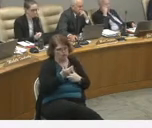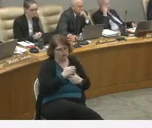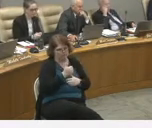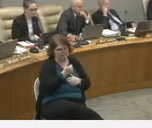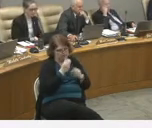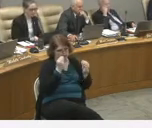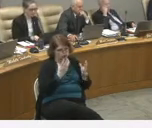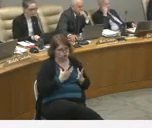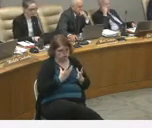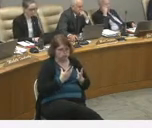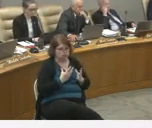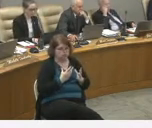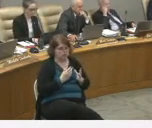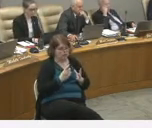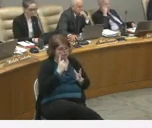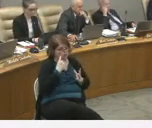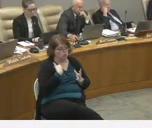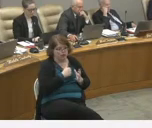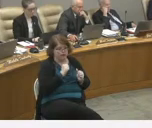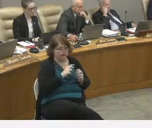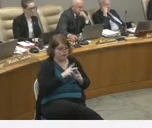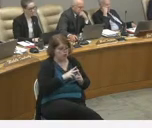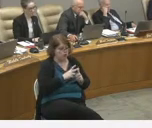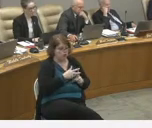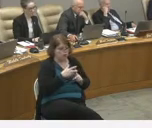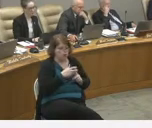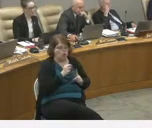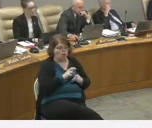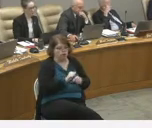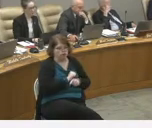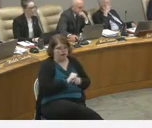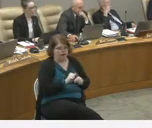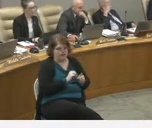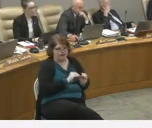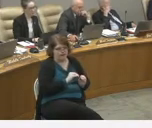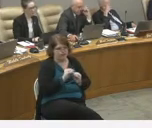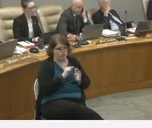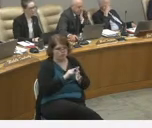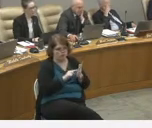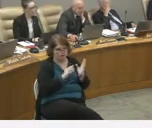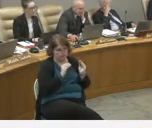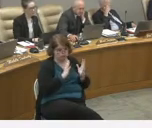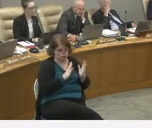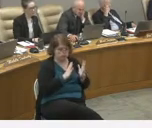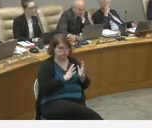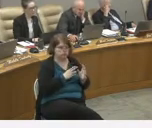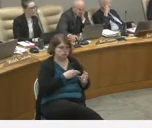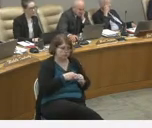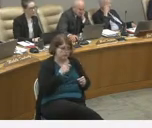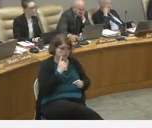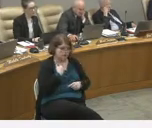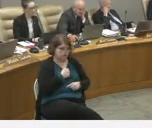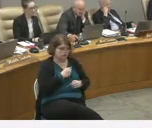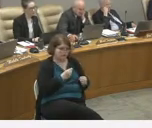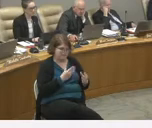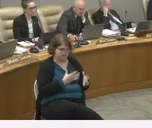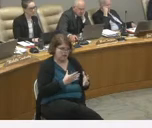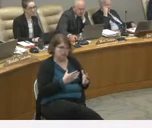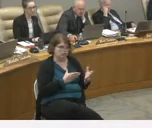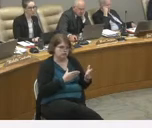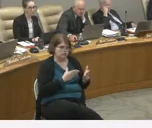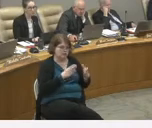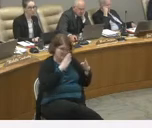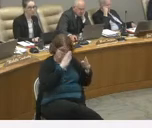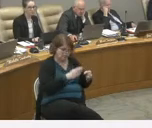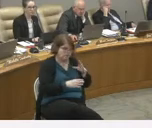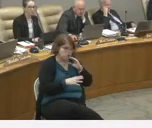we could um either recruit or train those teachers to come on board for us and to provide services targeted at Birth to